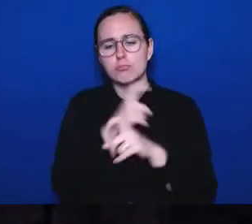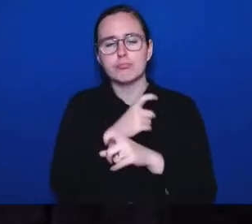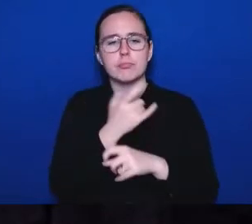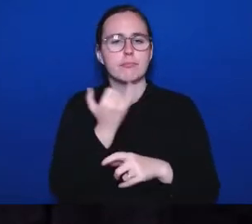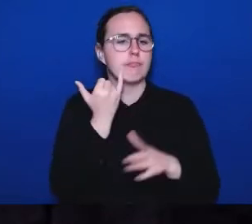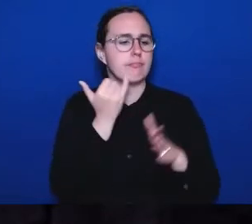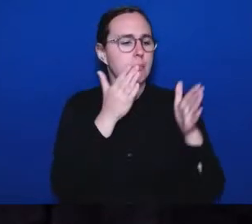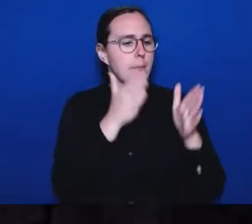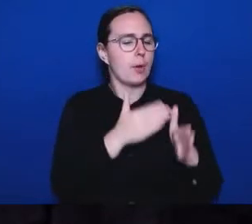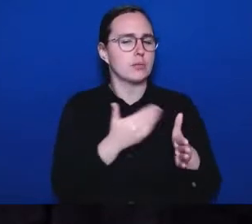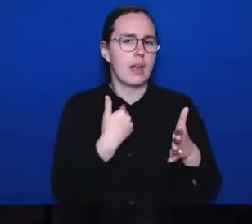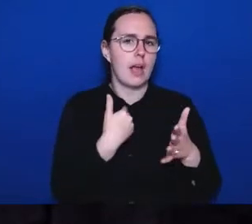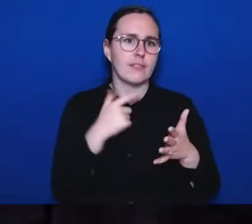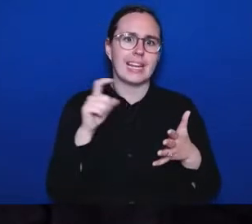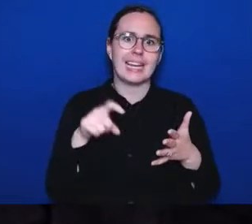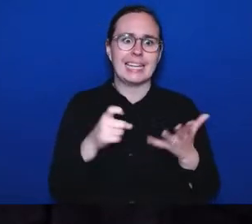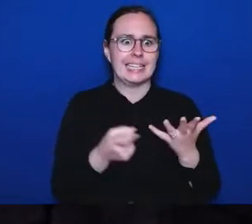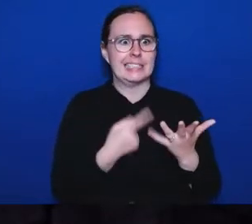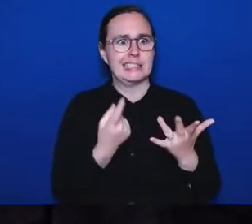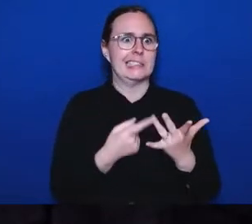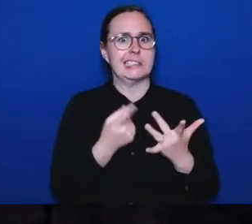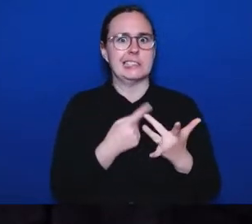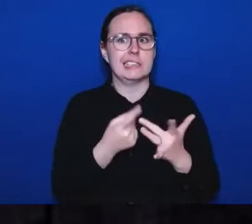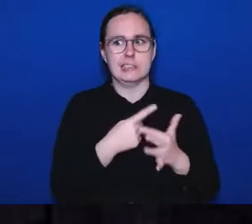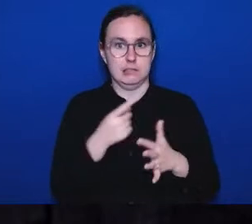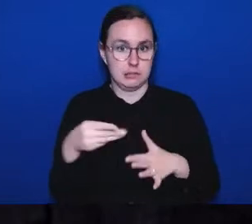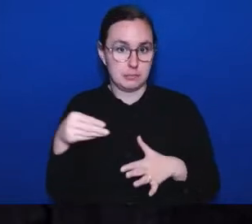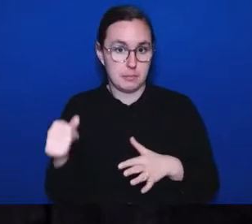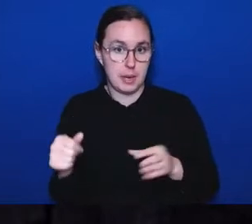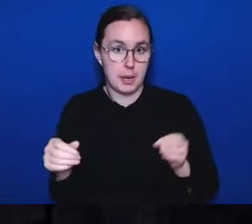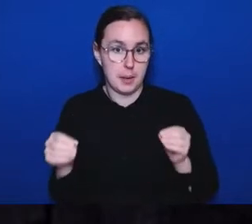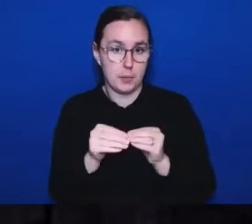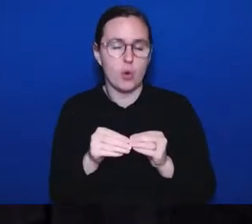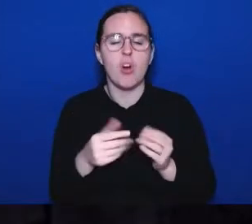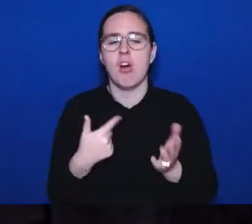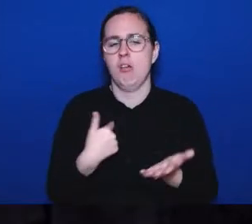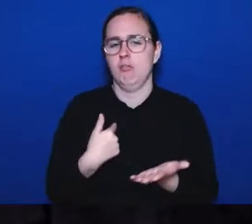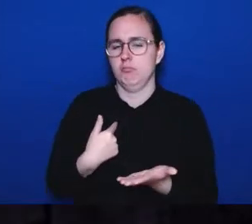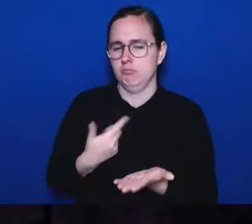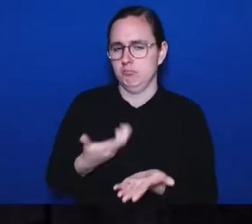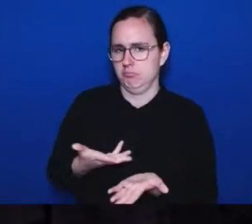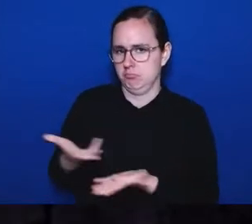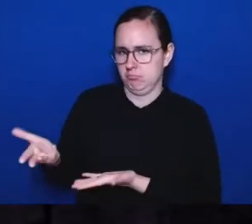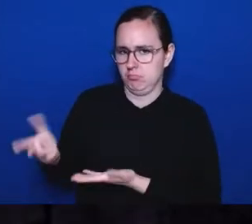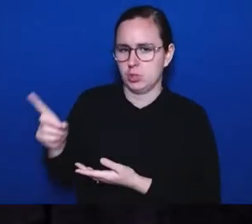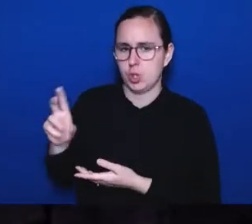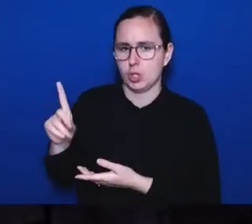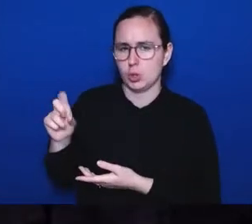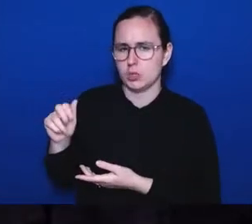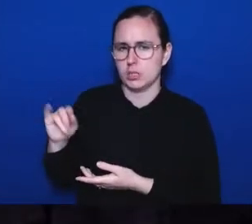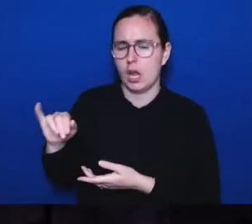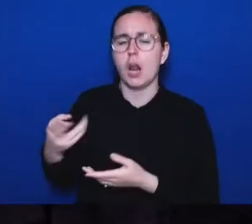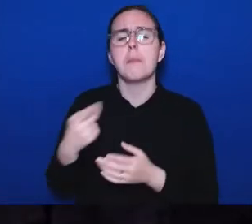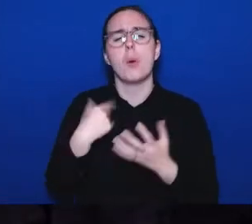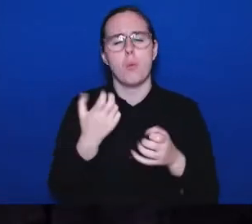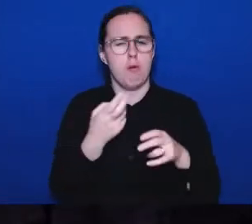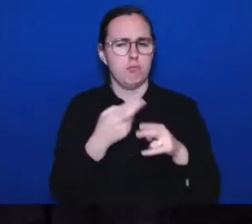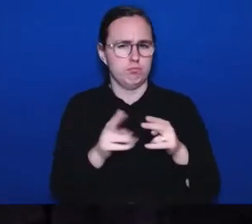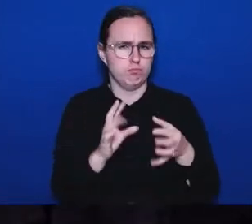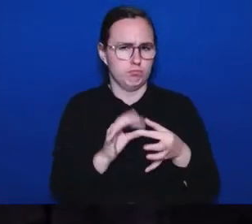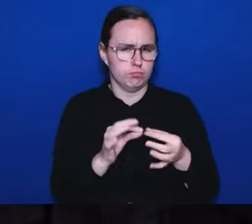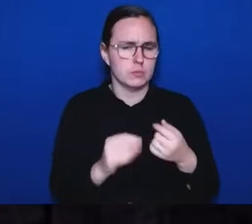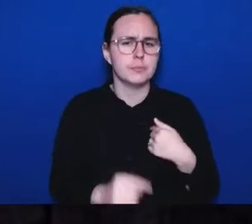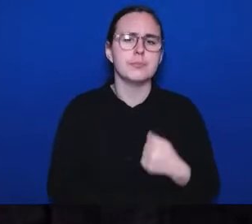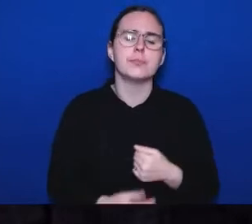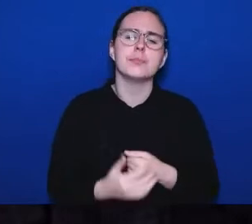think here's what I'd say, that there are ways, and we've been, I think, as a system trying to do